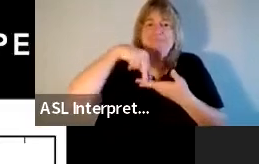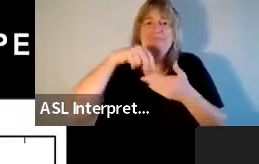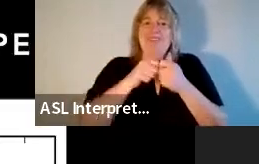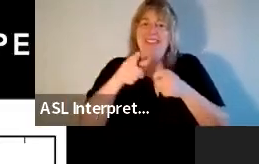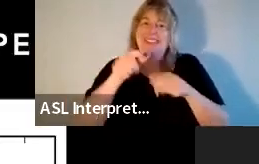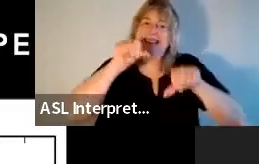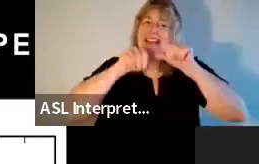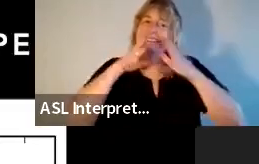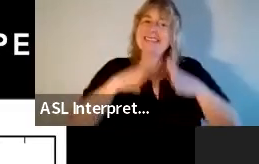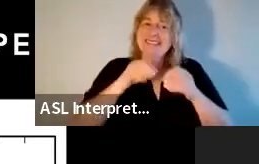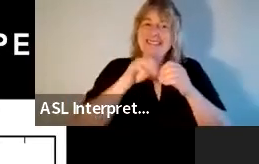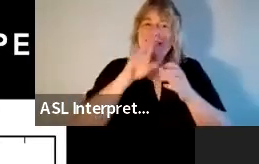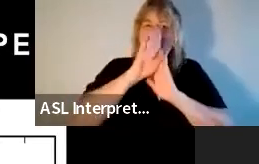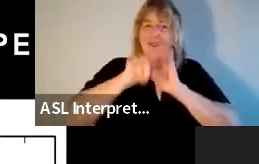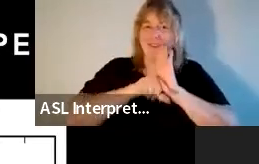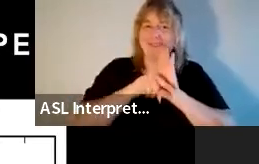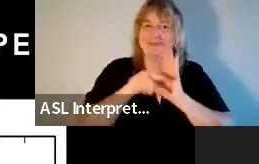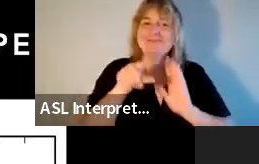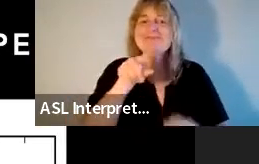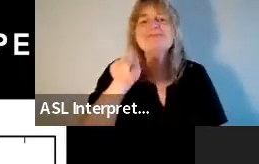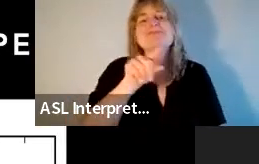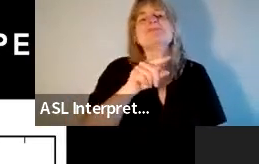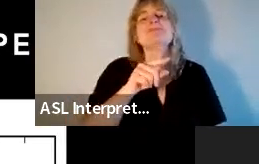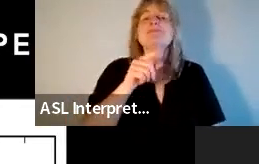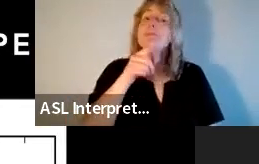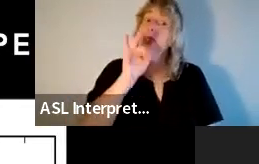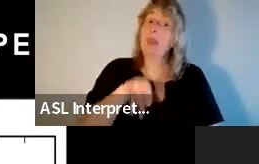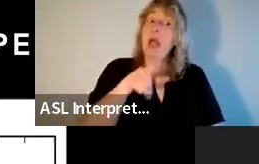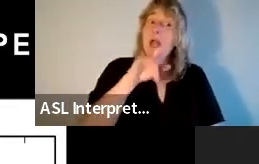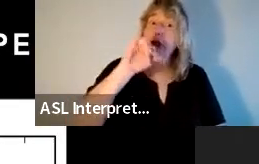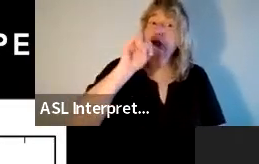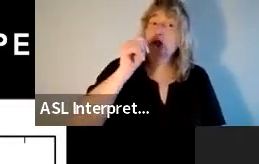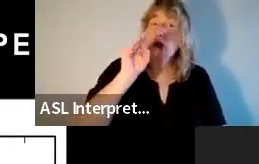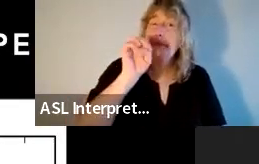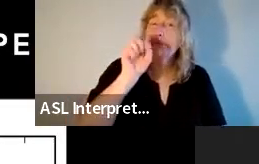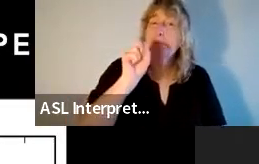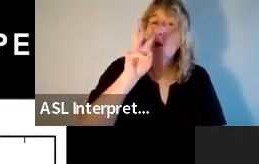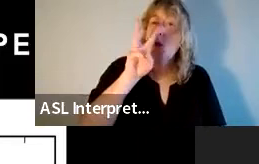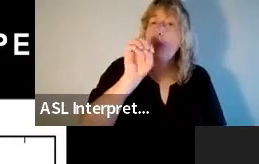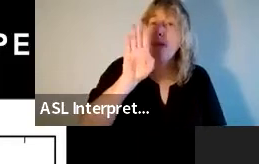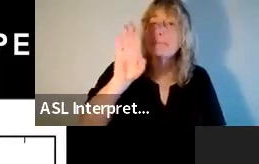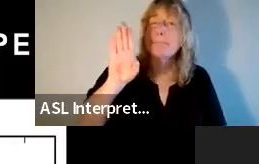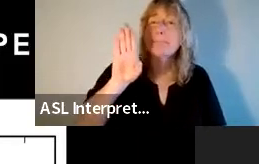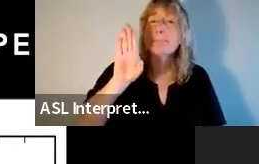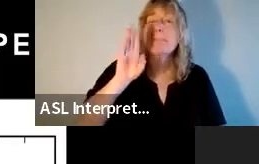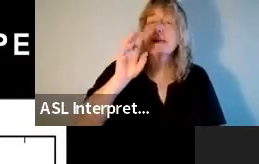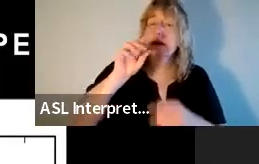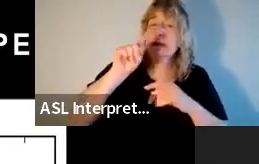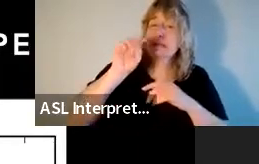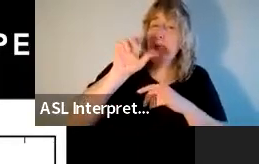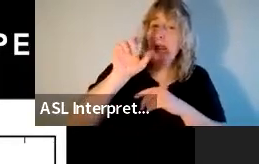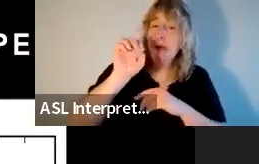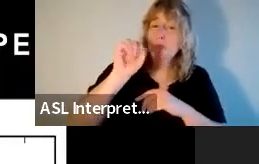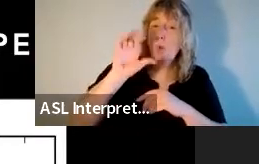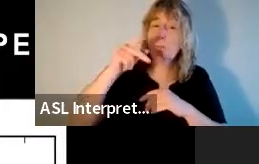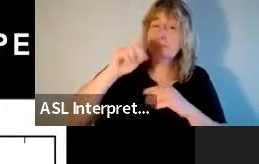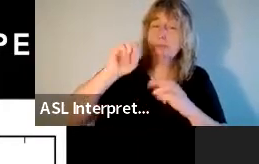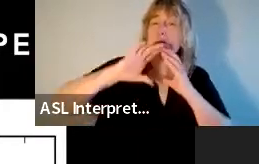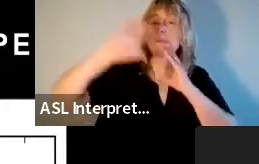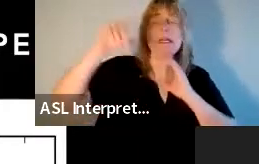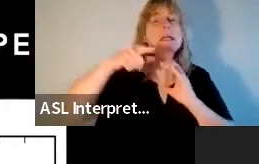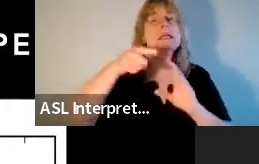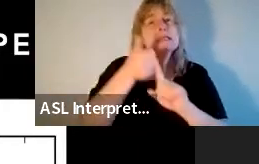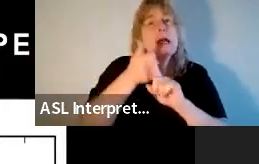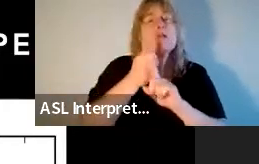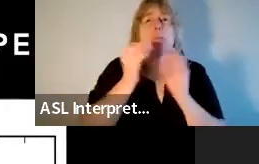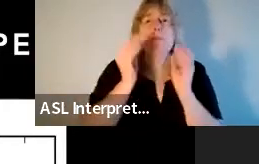The James Webb Space Telescope will have incredible sensitivity compared to the observations